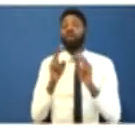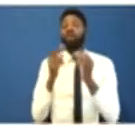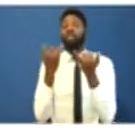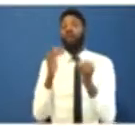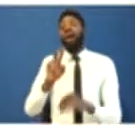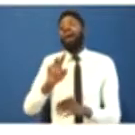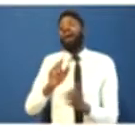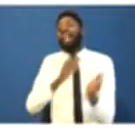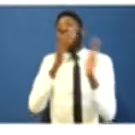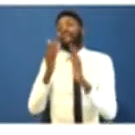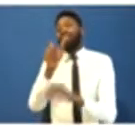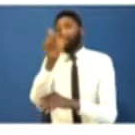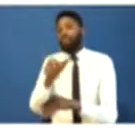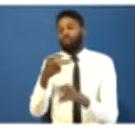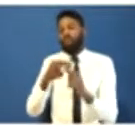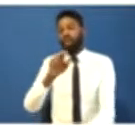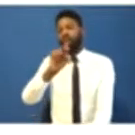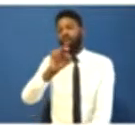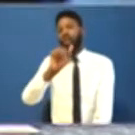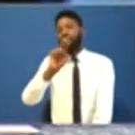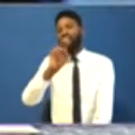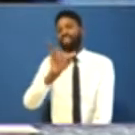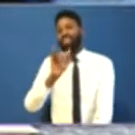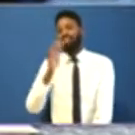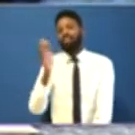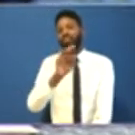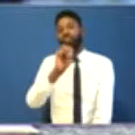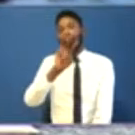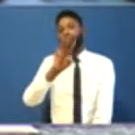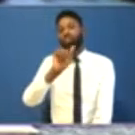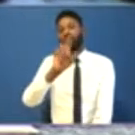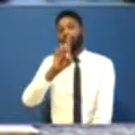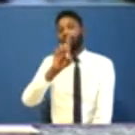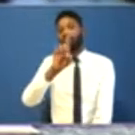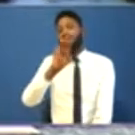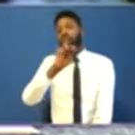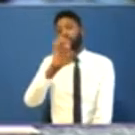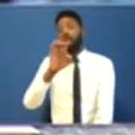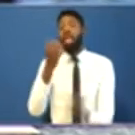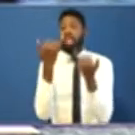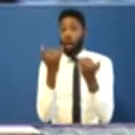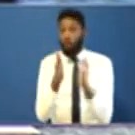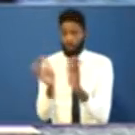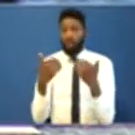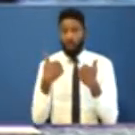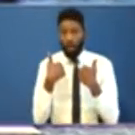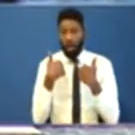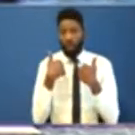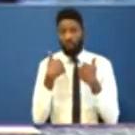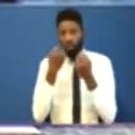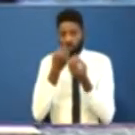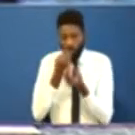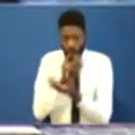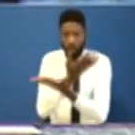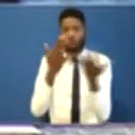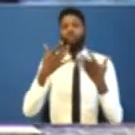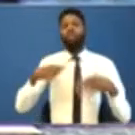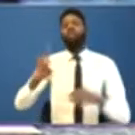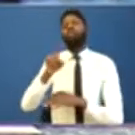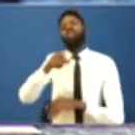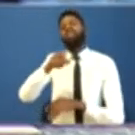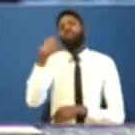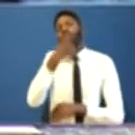candidate nancy nancy modi you get the opportunity to tell nairobians who you are and what your vision for this city